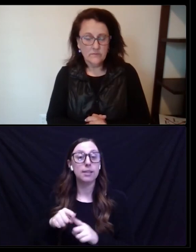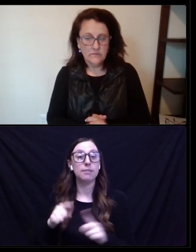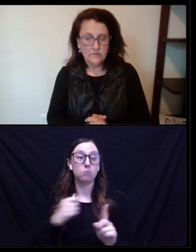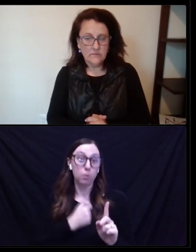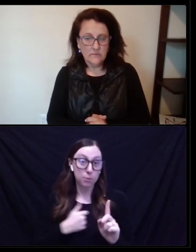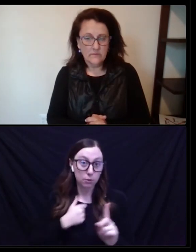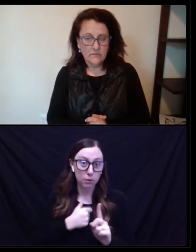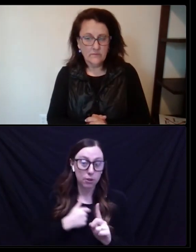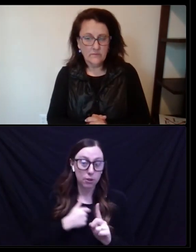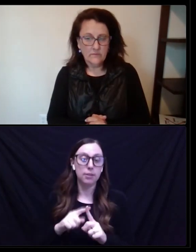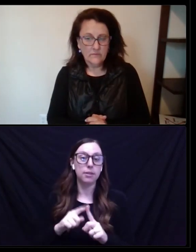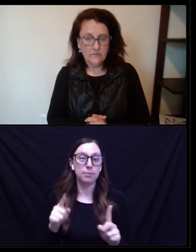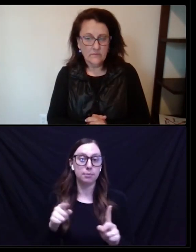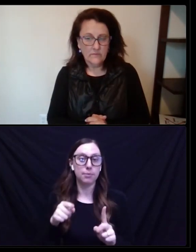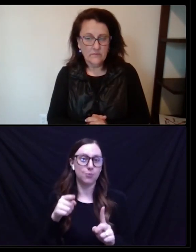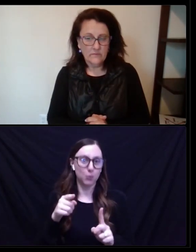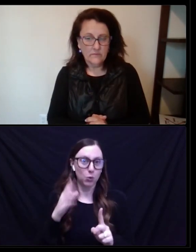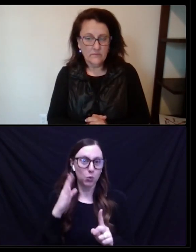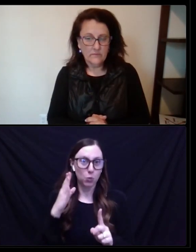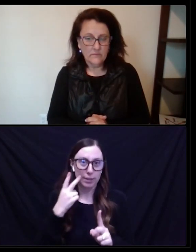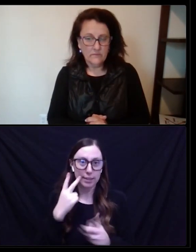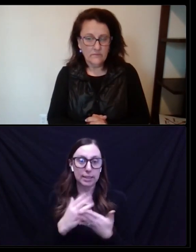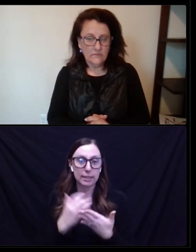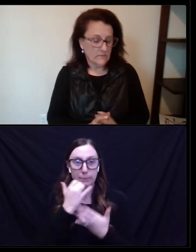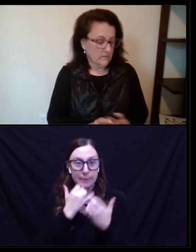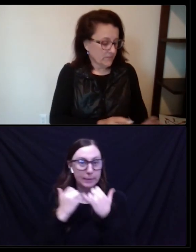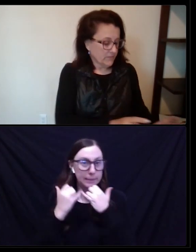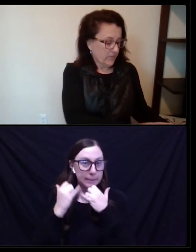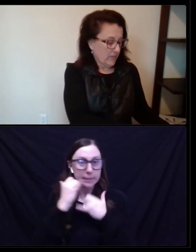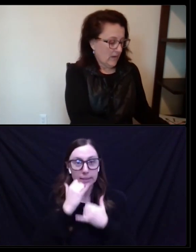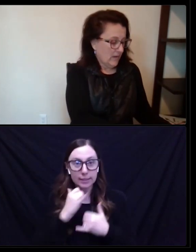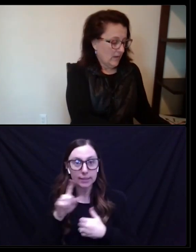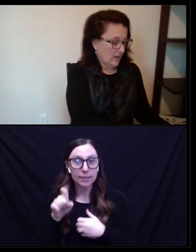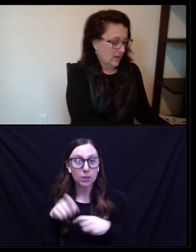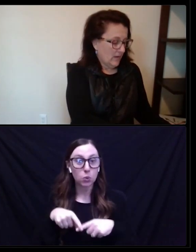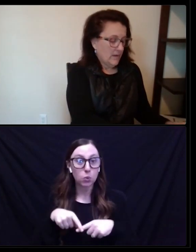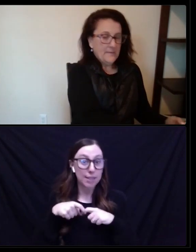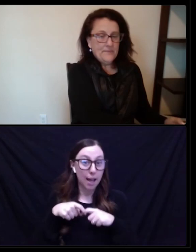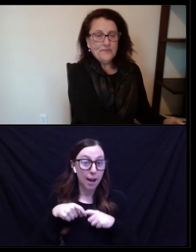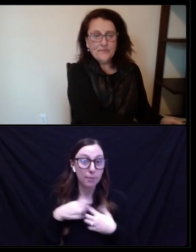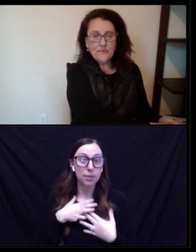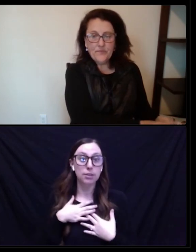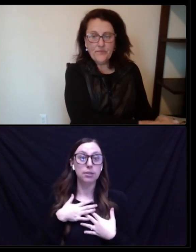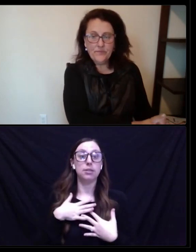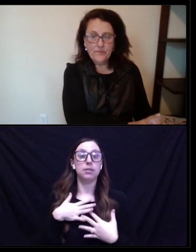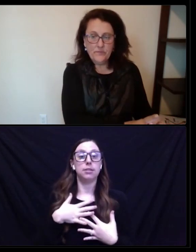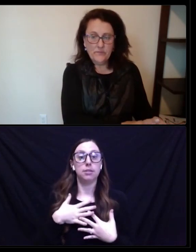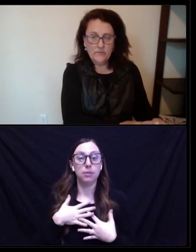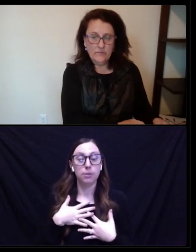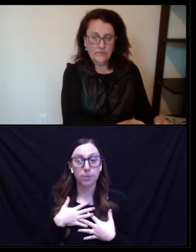you will see me occasionally make some mistakes and need to stop and catch my breath.